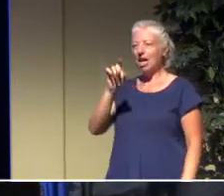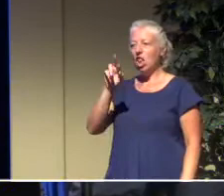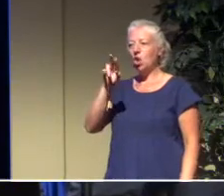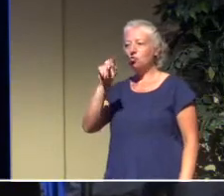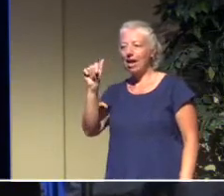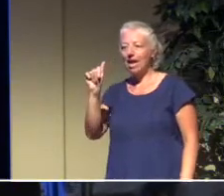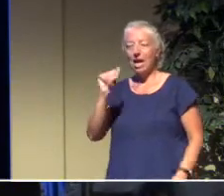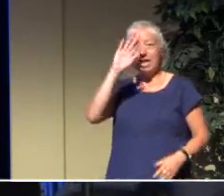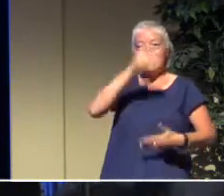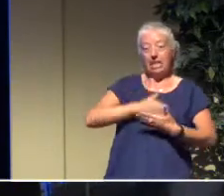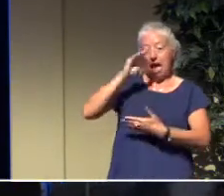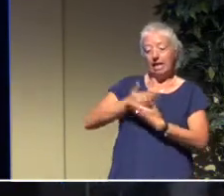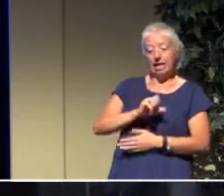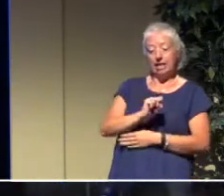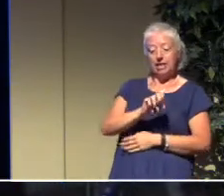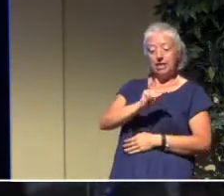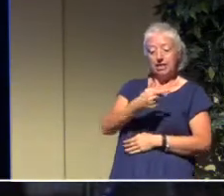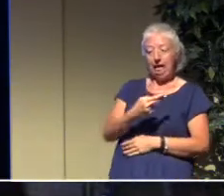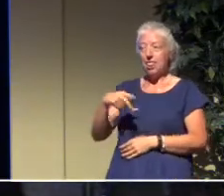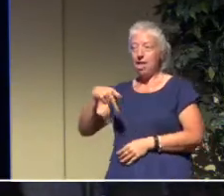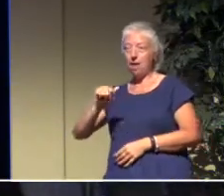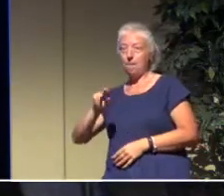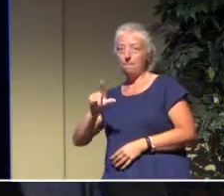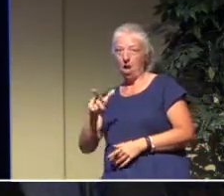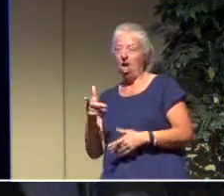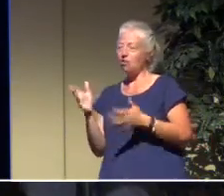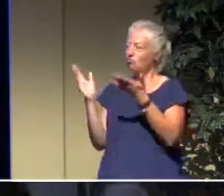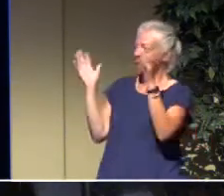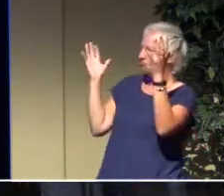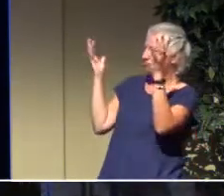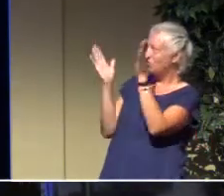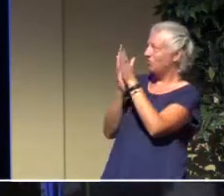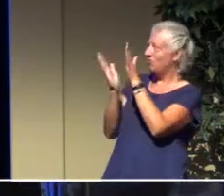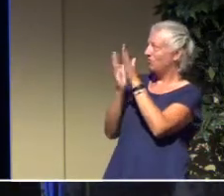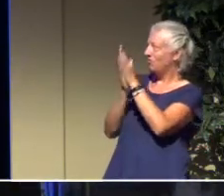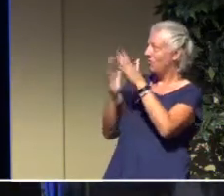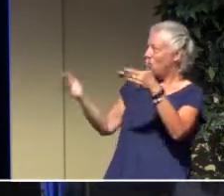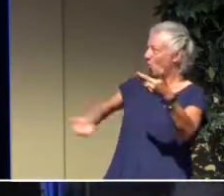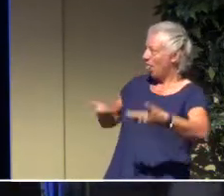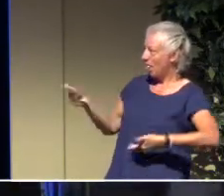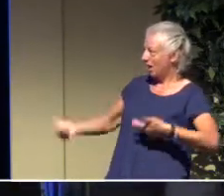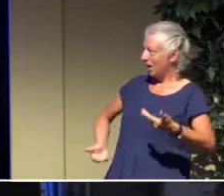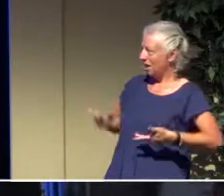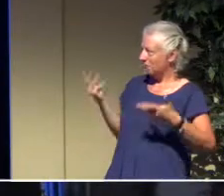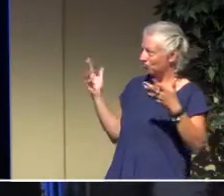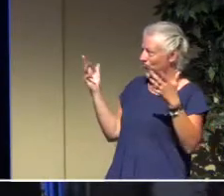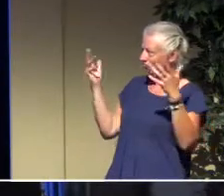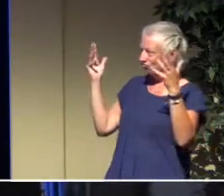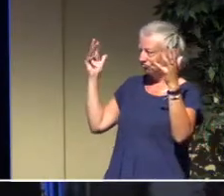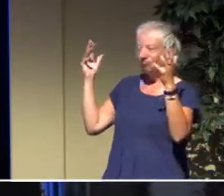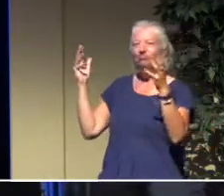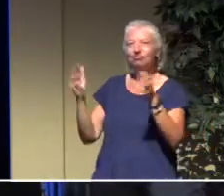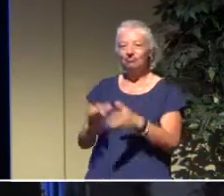and Paul. And let's give them a big hand again. Oh, good.